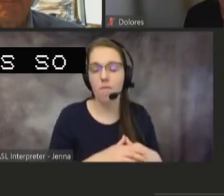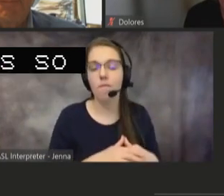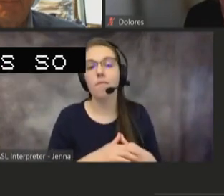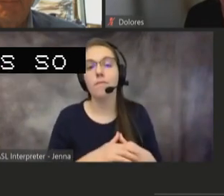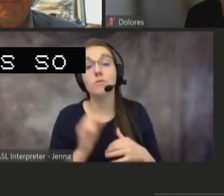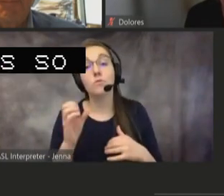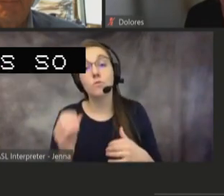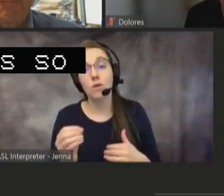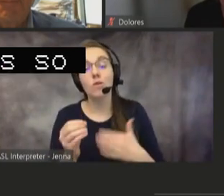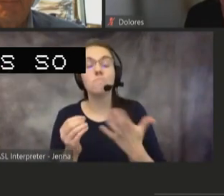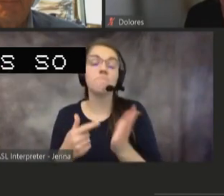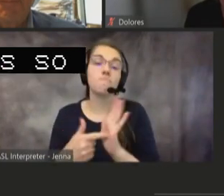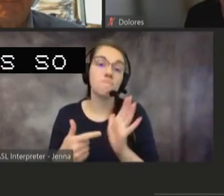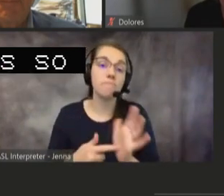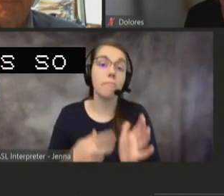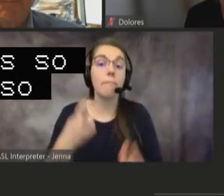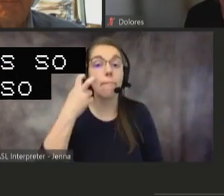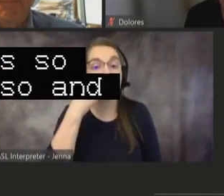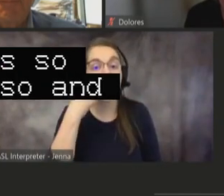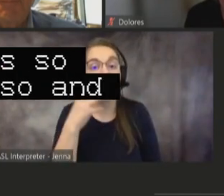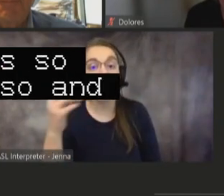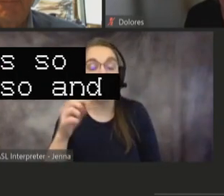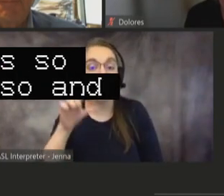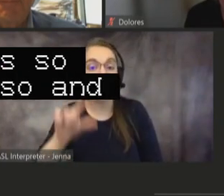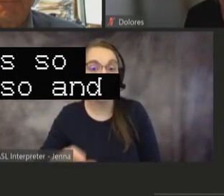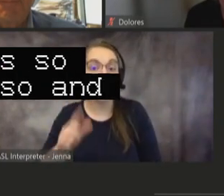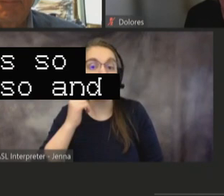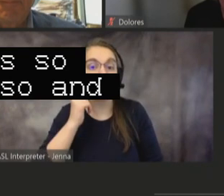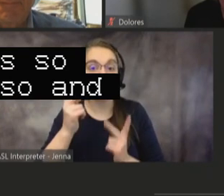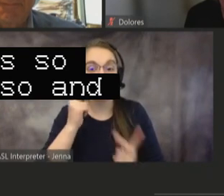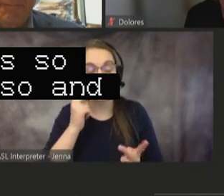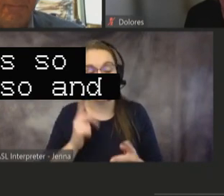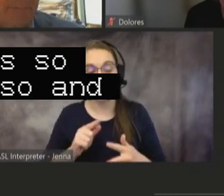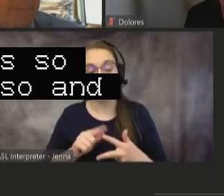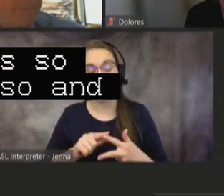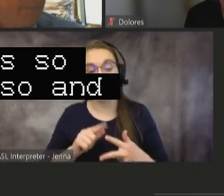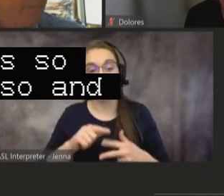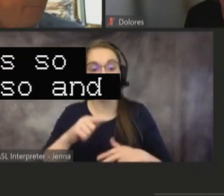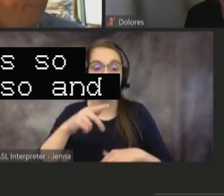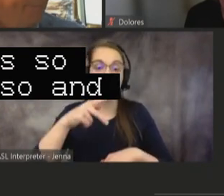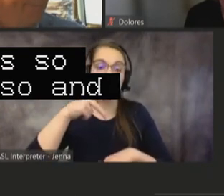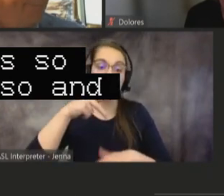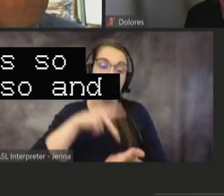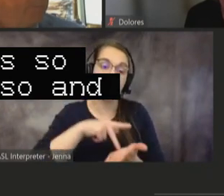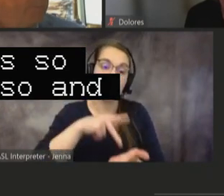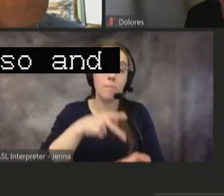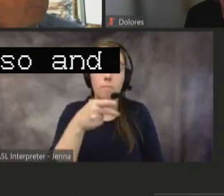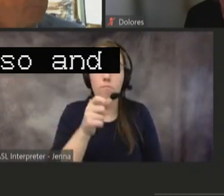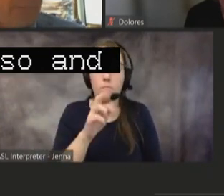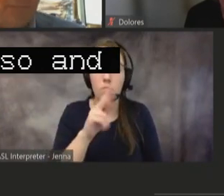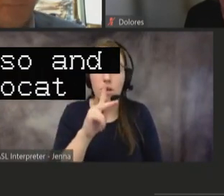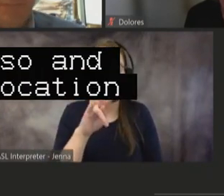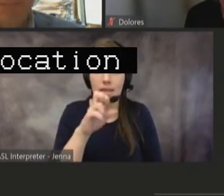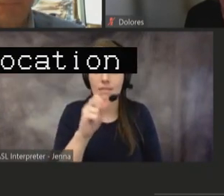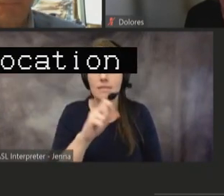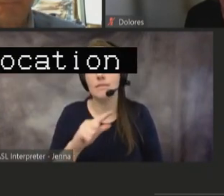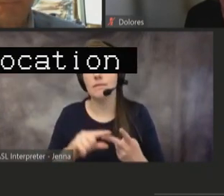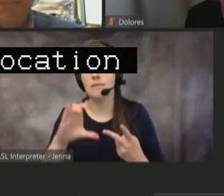So like for blind and low vision, Perkins and Carroll are community partners, as well as working with the National Braille